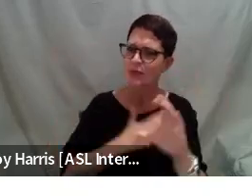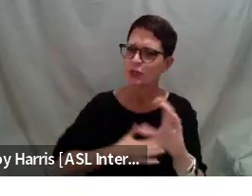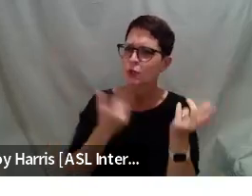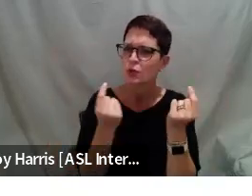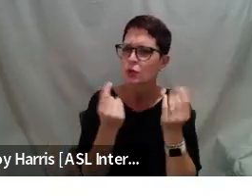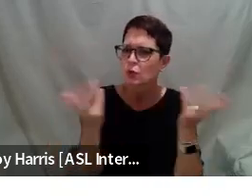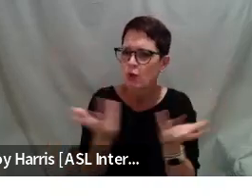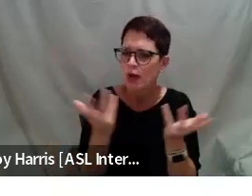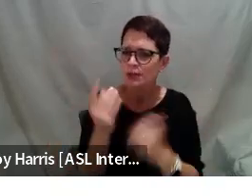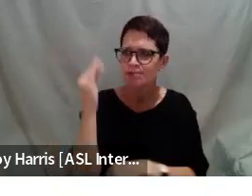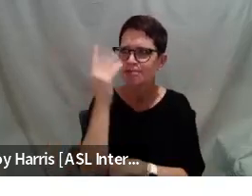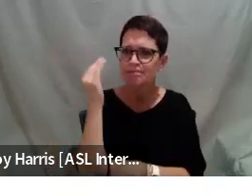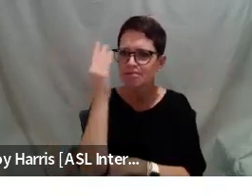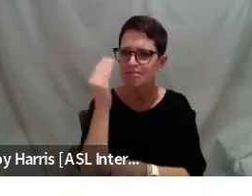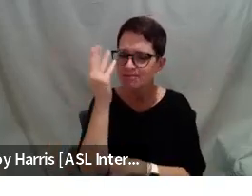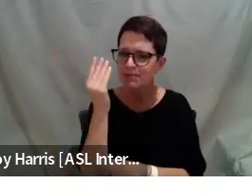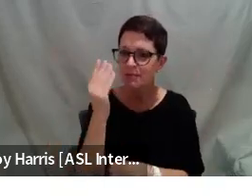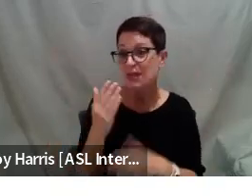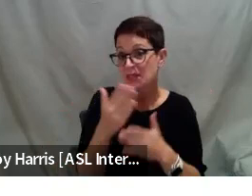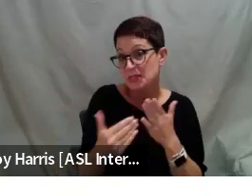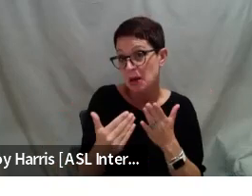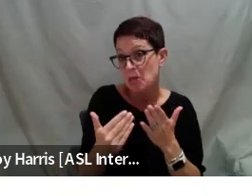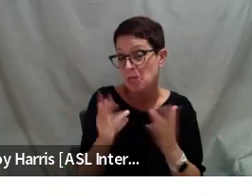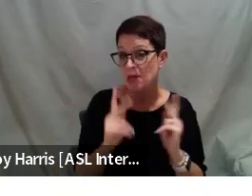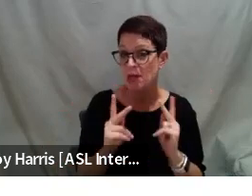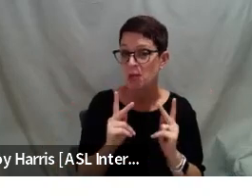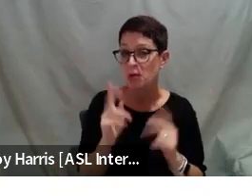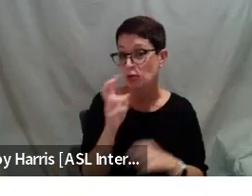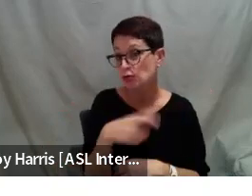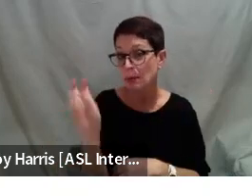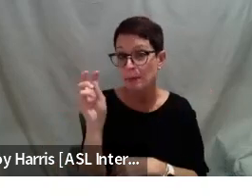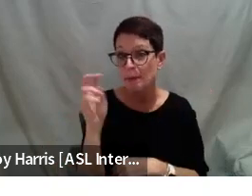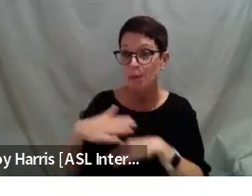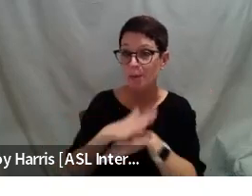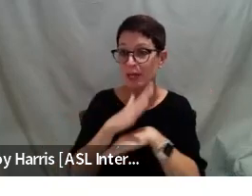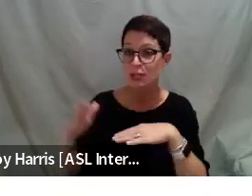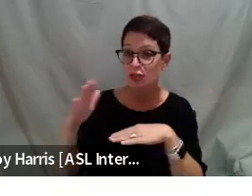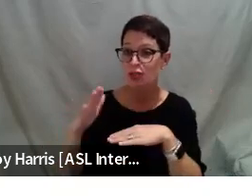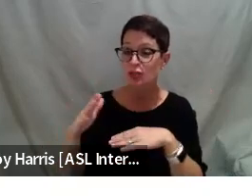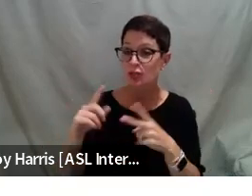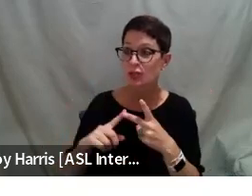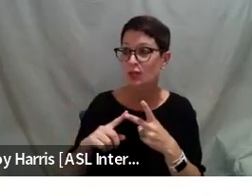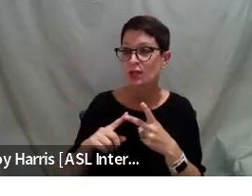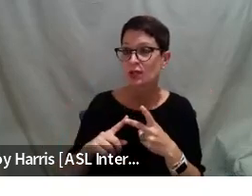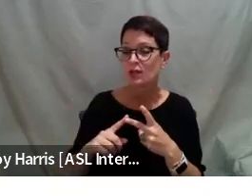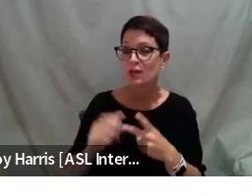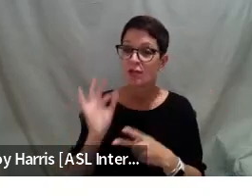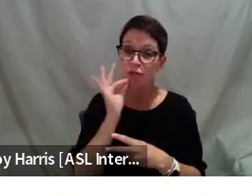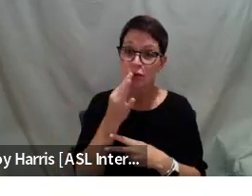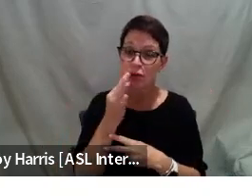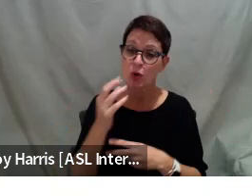do. For some, it may look like taking a trip to the beach, enjoying summer fruits